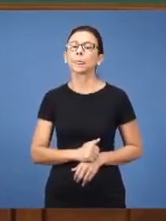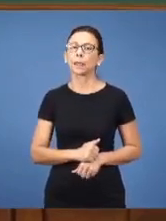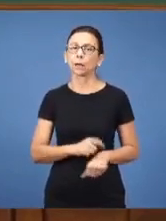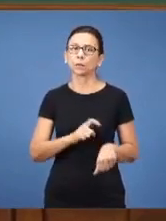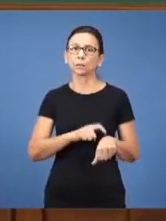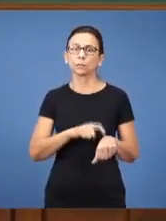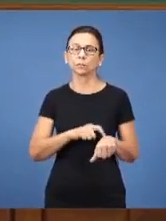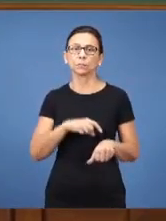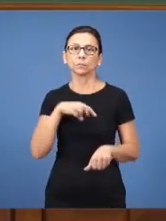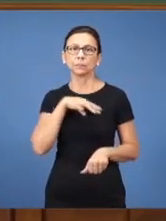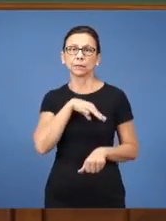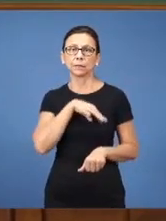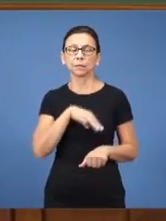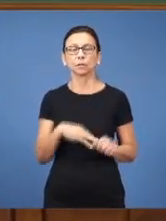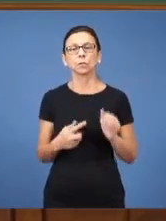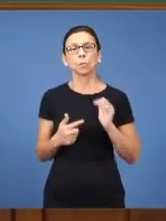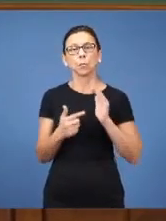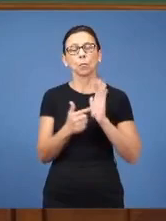related to this time here.